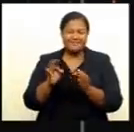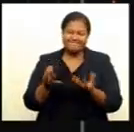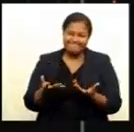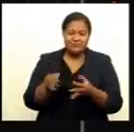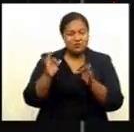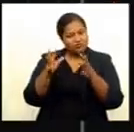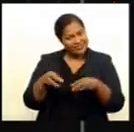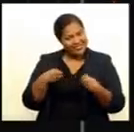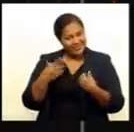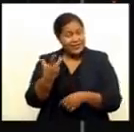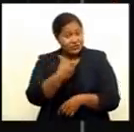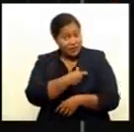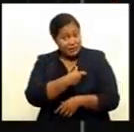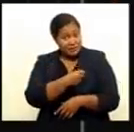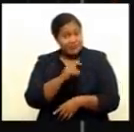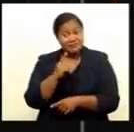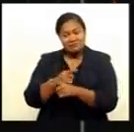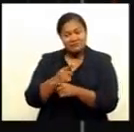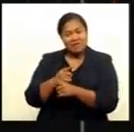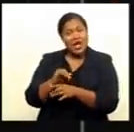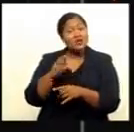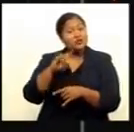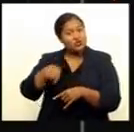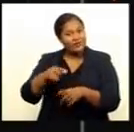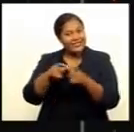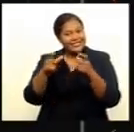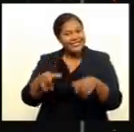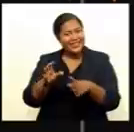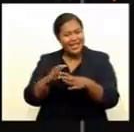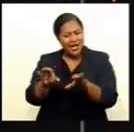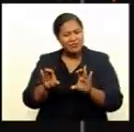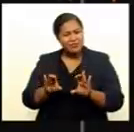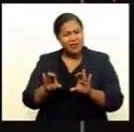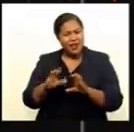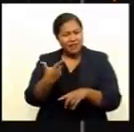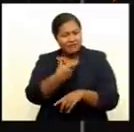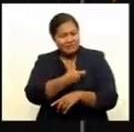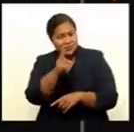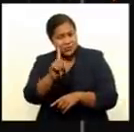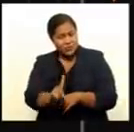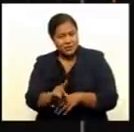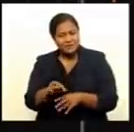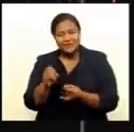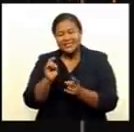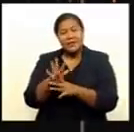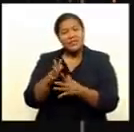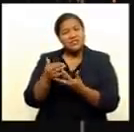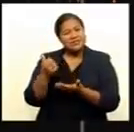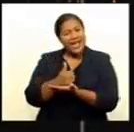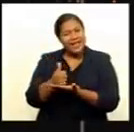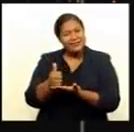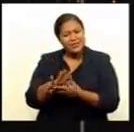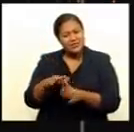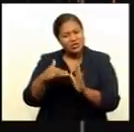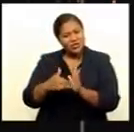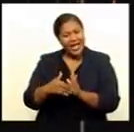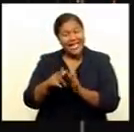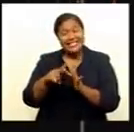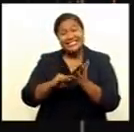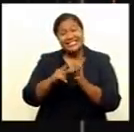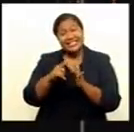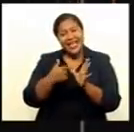jab. Speaking at Suva City Council's vaccination drive earlier today, Special Administrator's Chair Isikeli Tikondondo